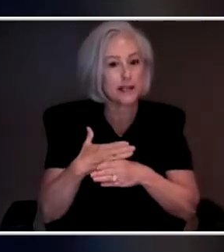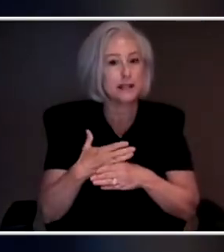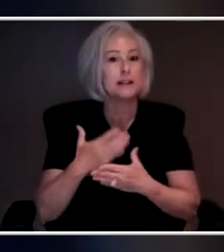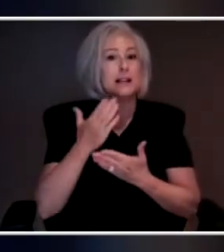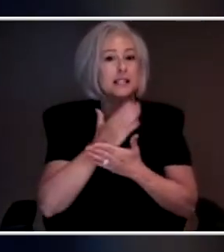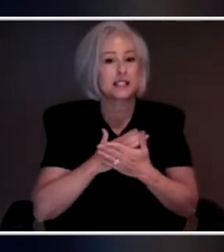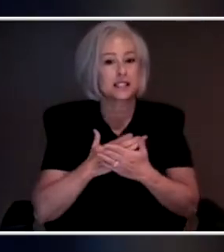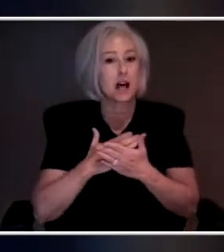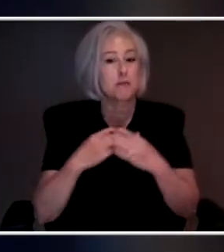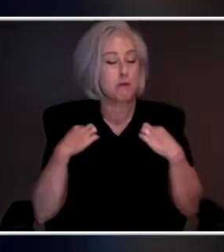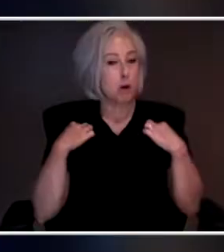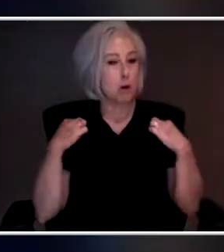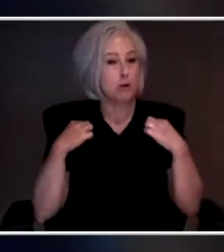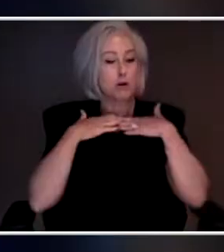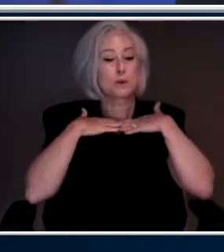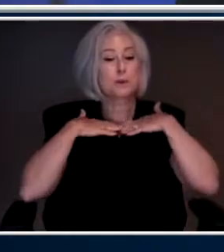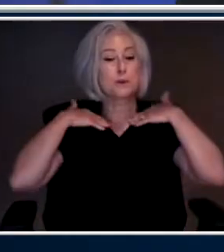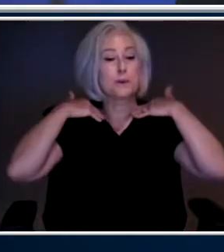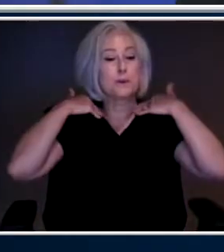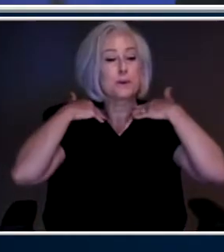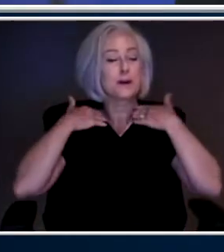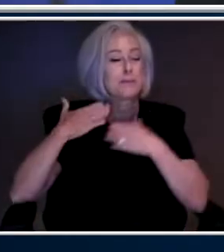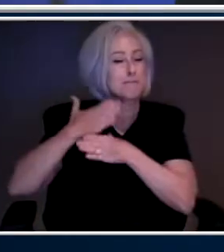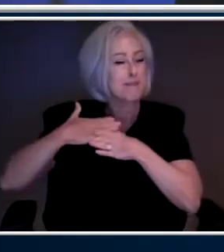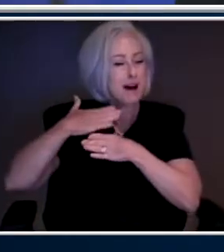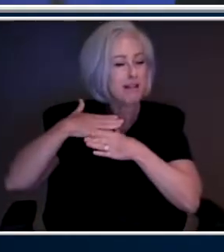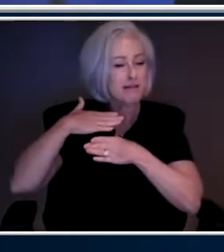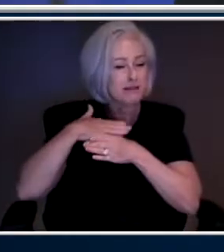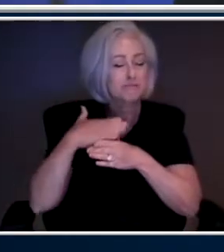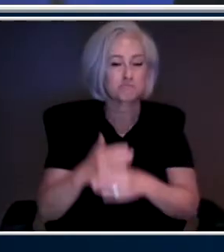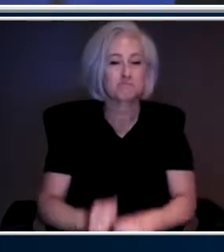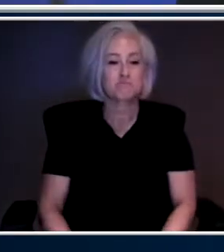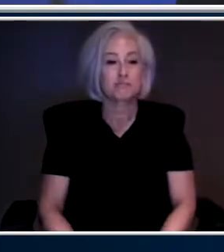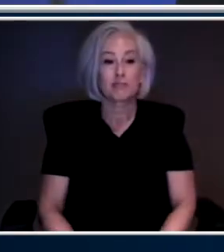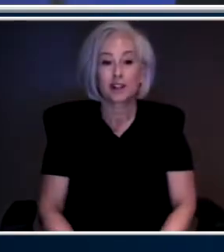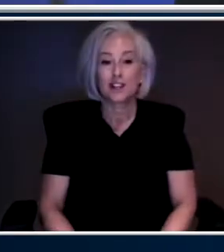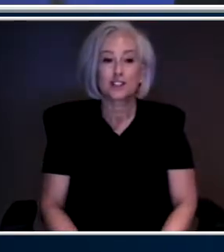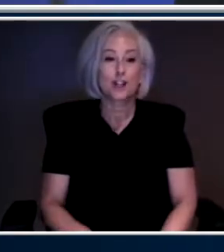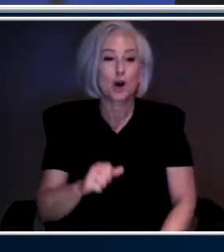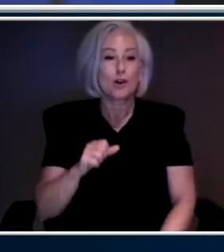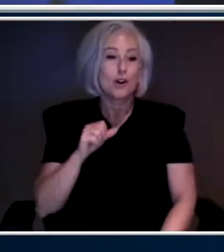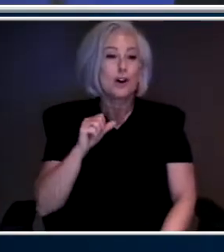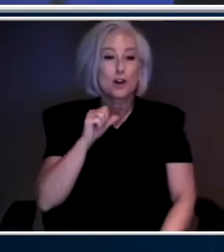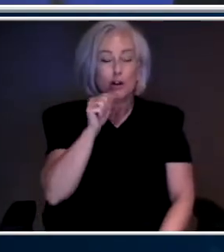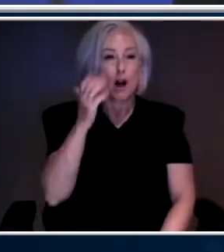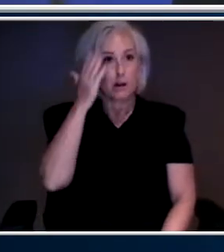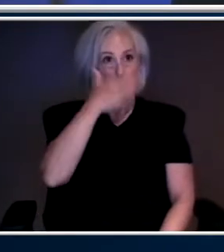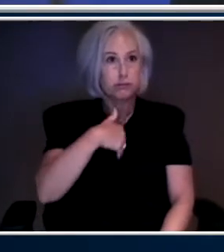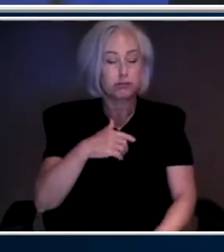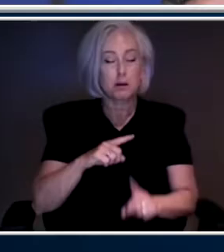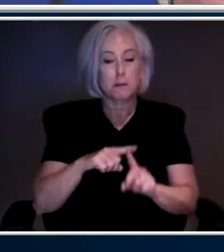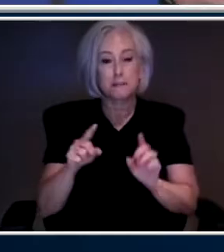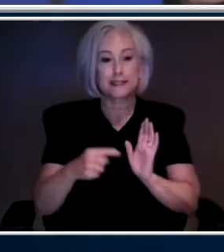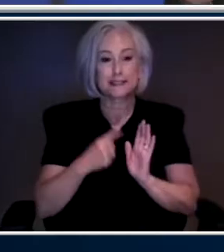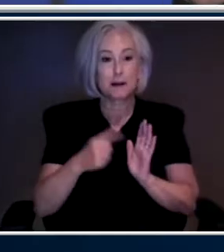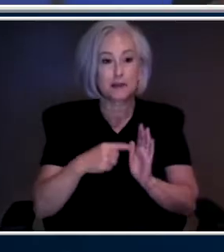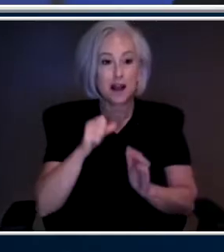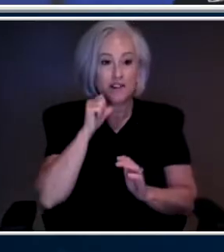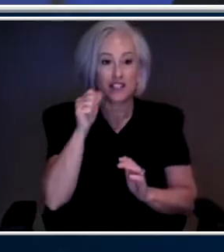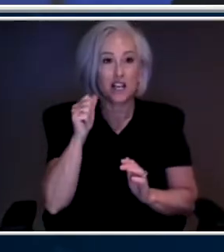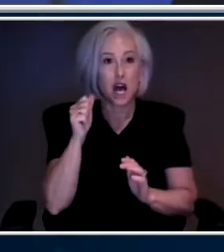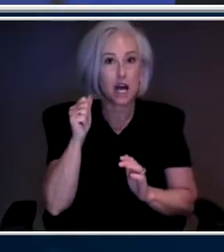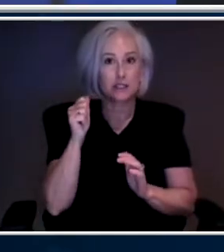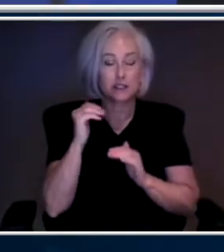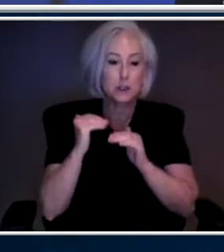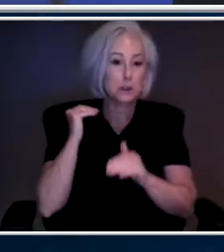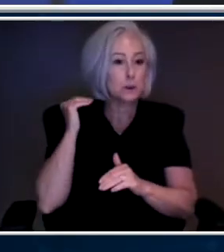clothing, I would notice it. Well, that's a good way of putting it. You're not oblivious to it, but sometimes if it's not if it's